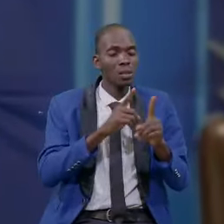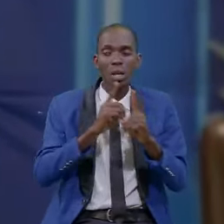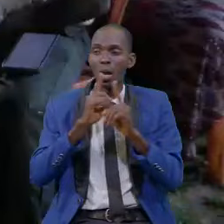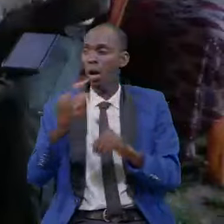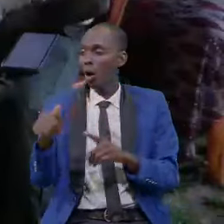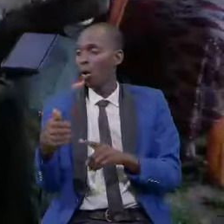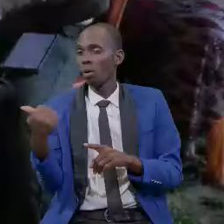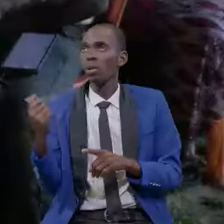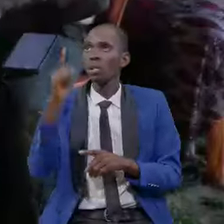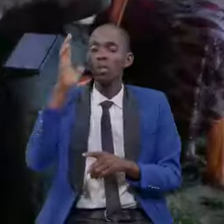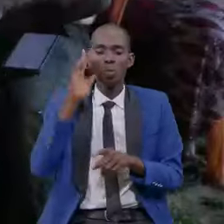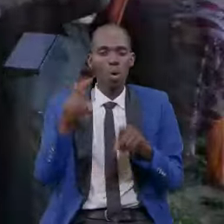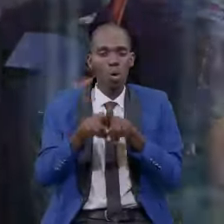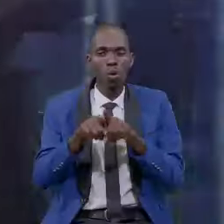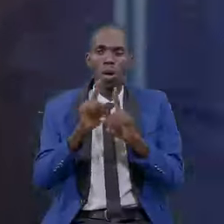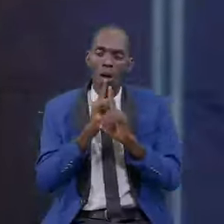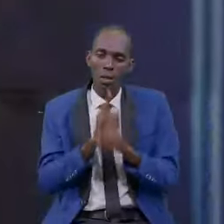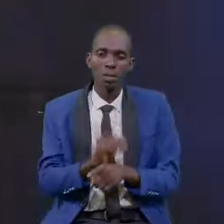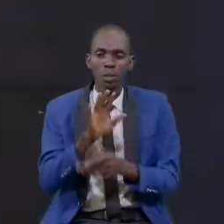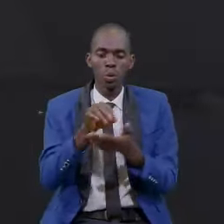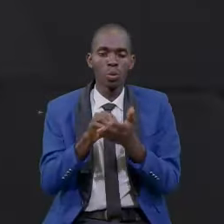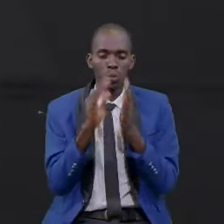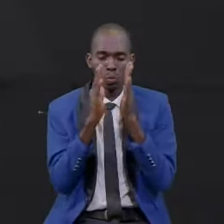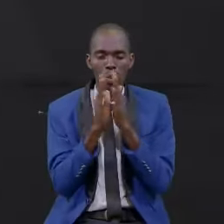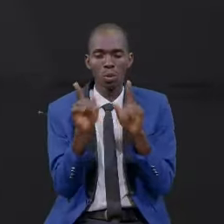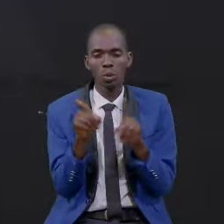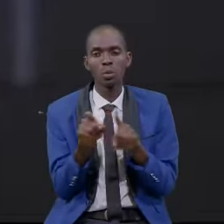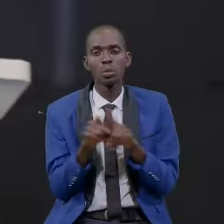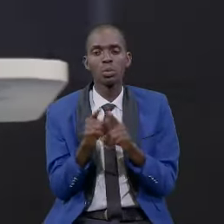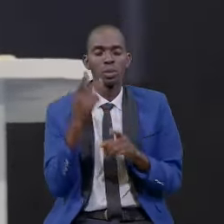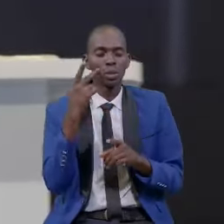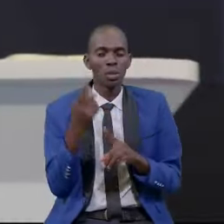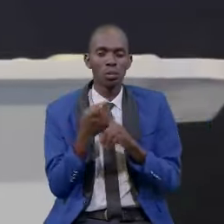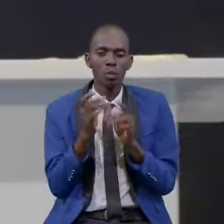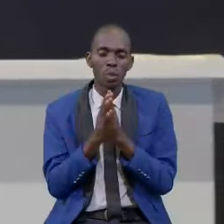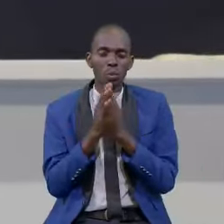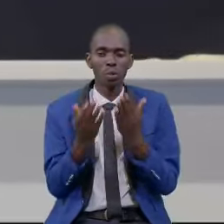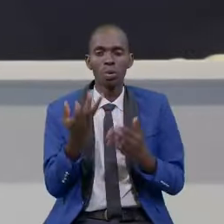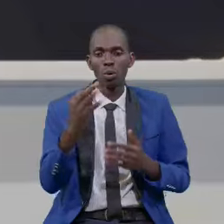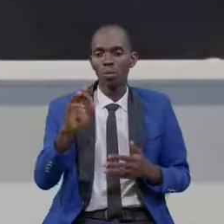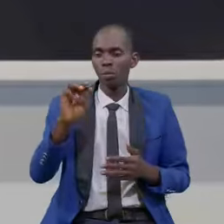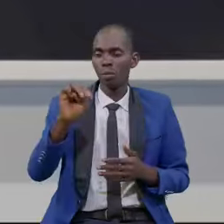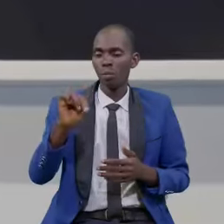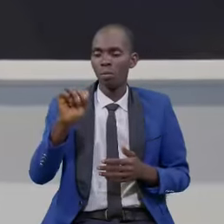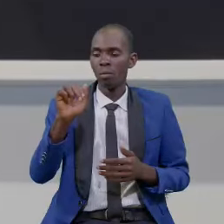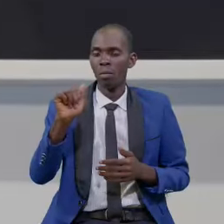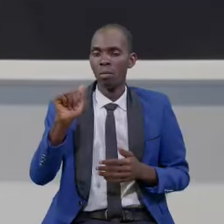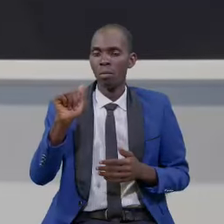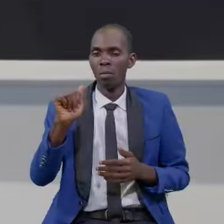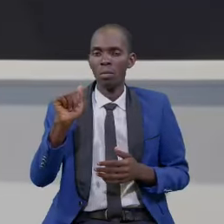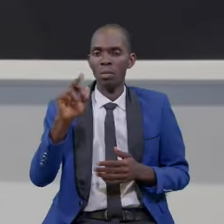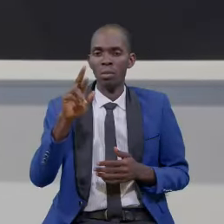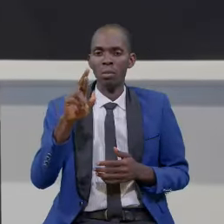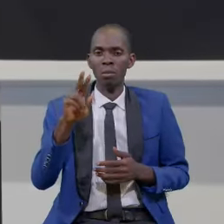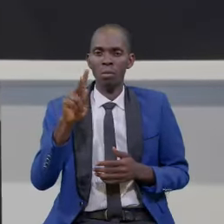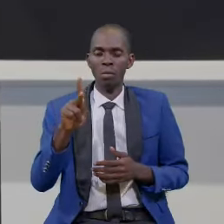your prayer. And look at Mark. I'm reading here from, number two, thank you.